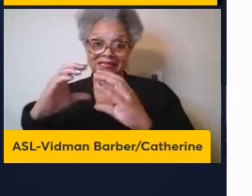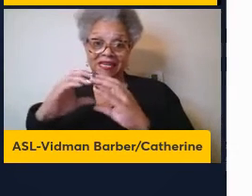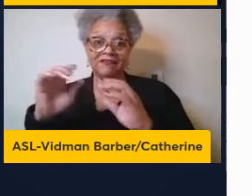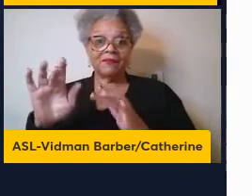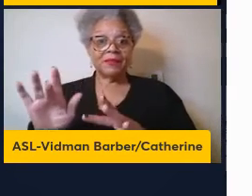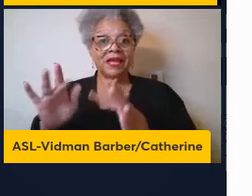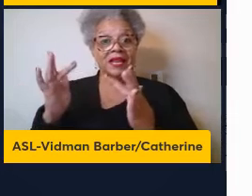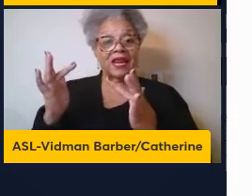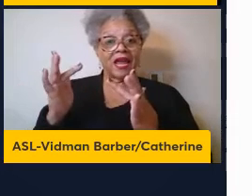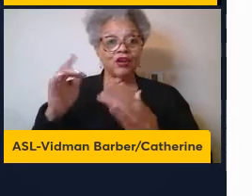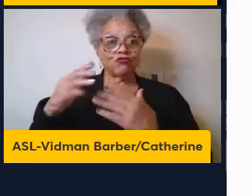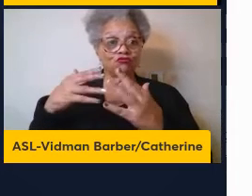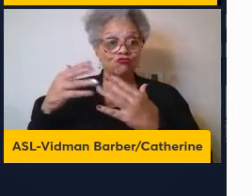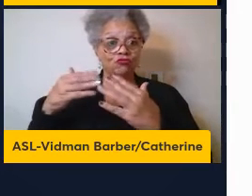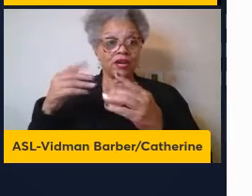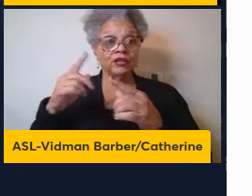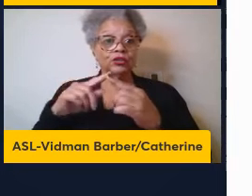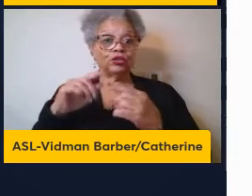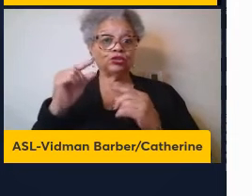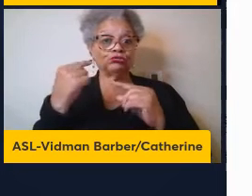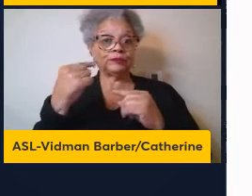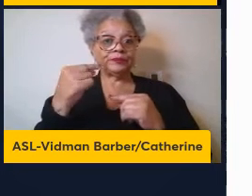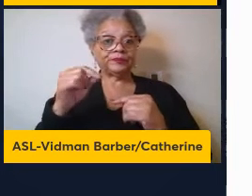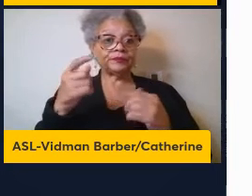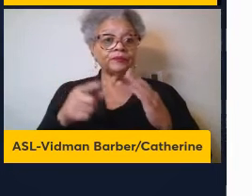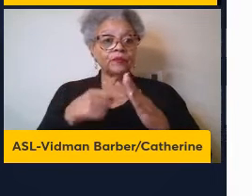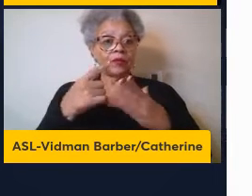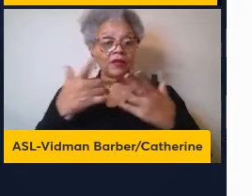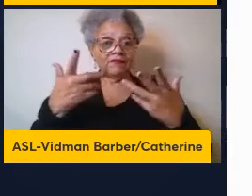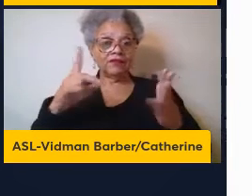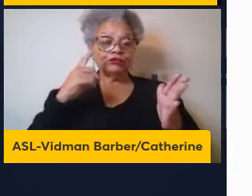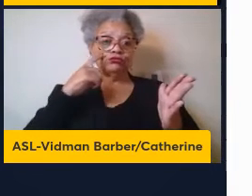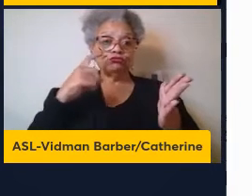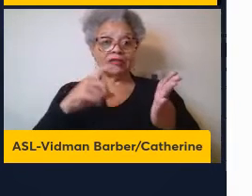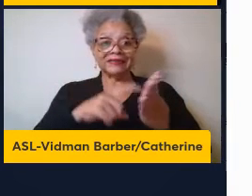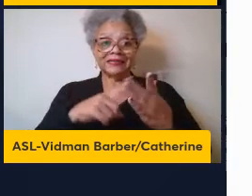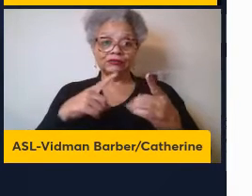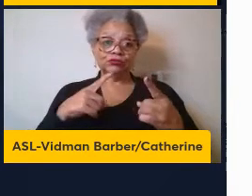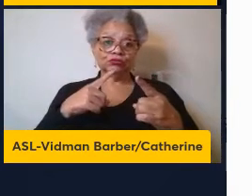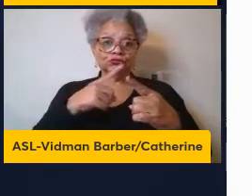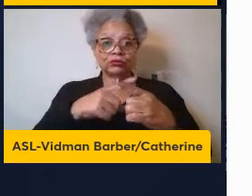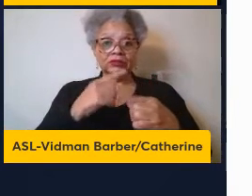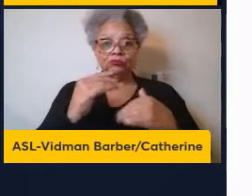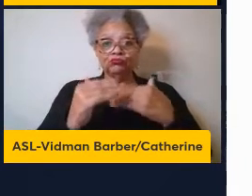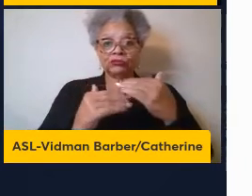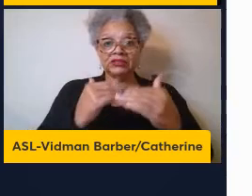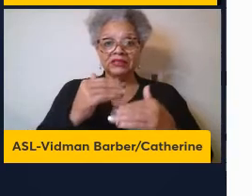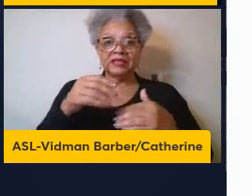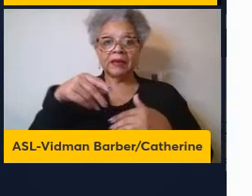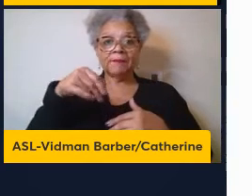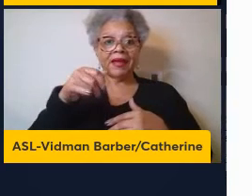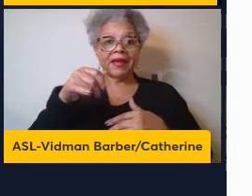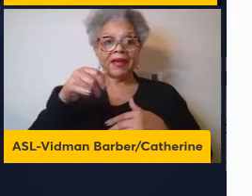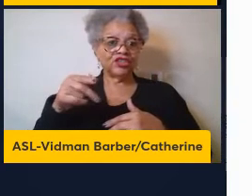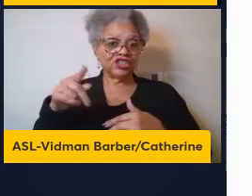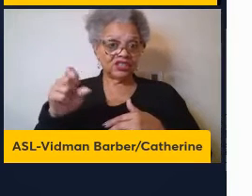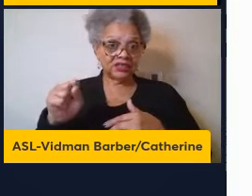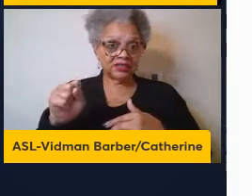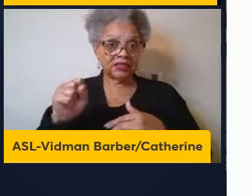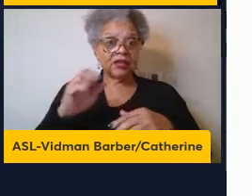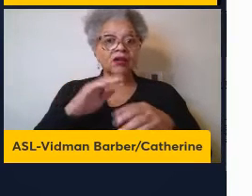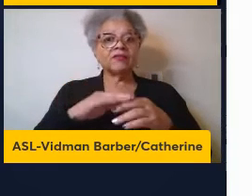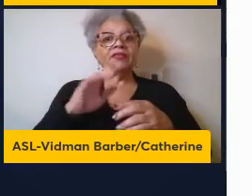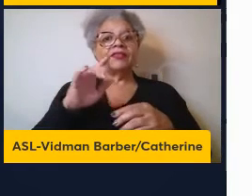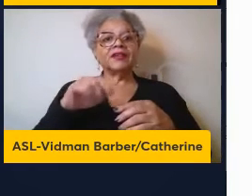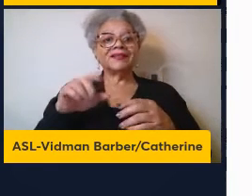brain, and once they recognize the cross-presented parasite antigen on the brain endothelial cells,